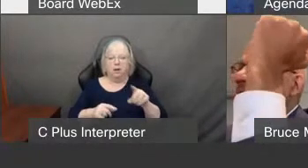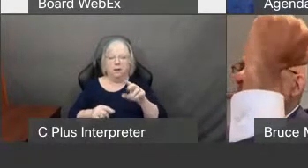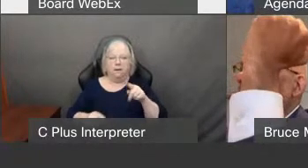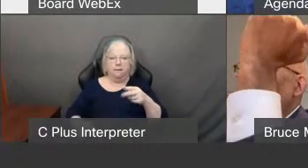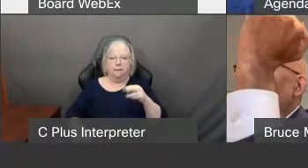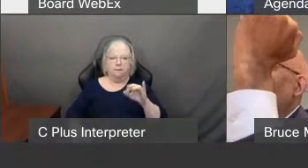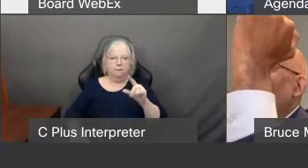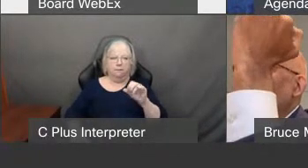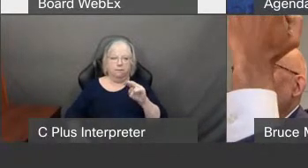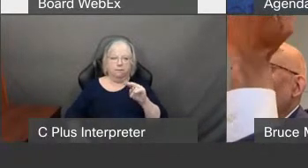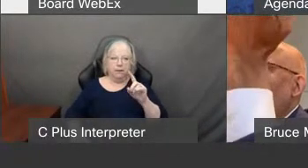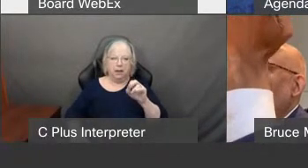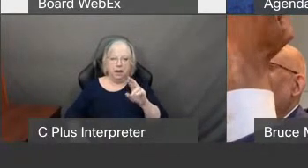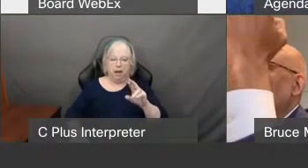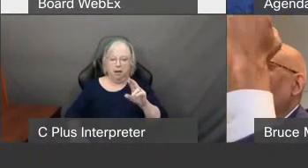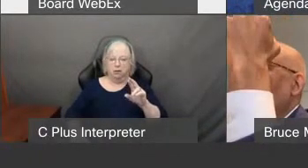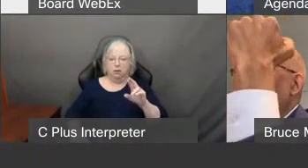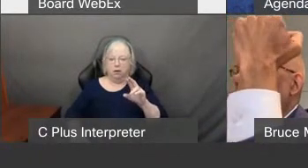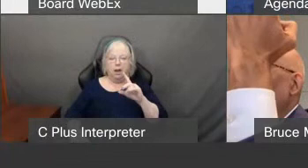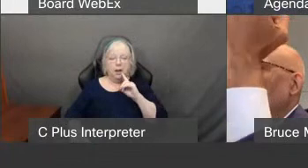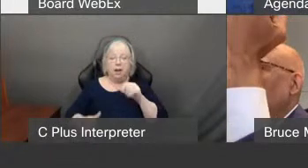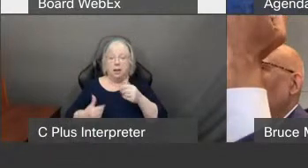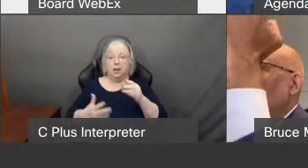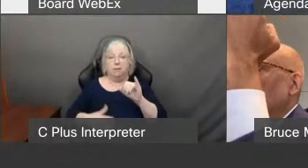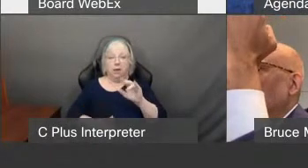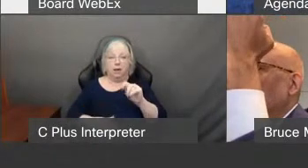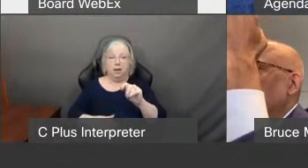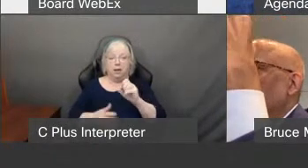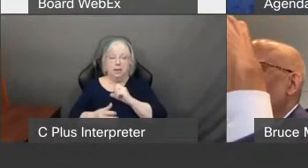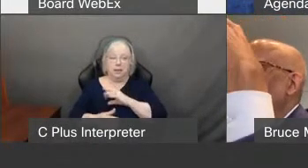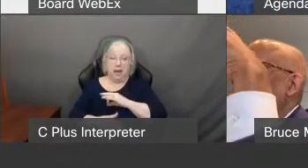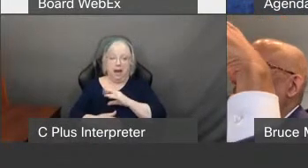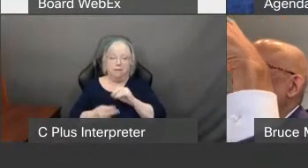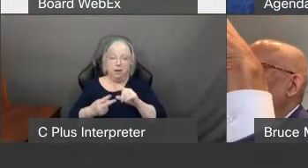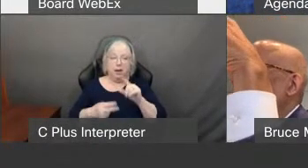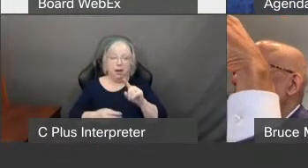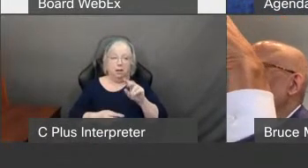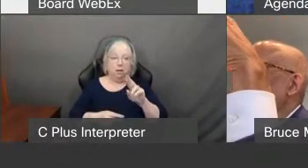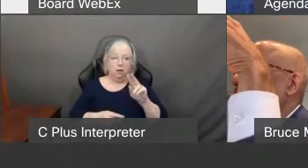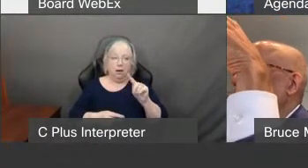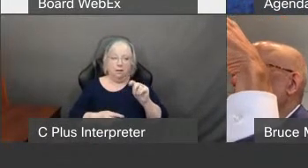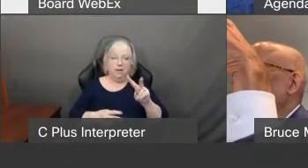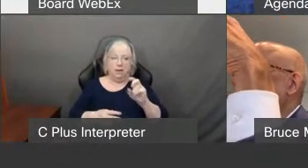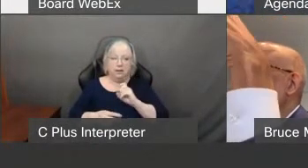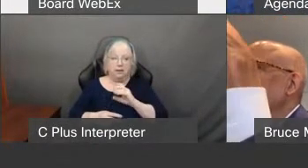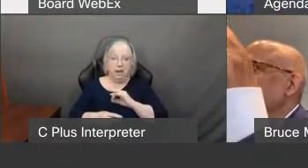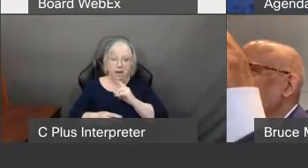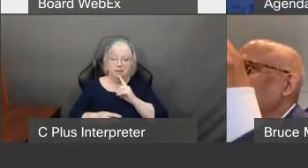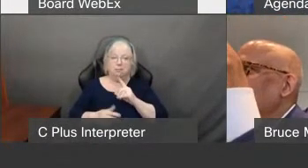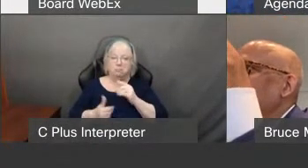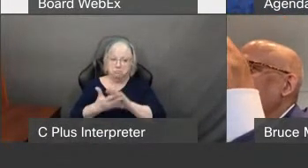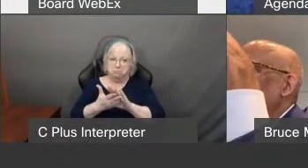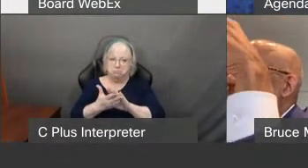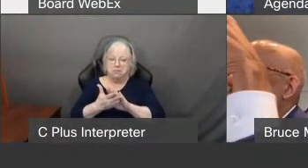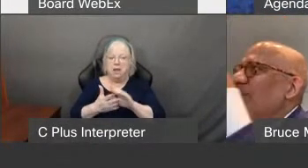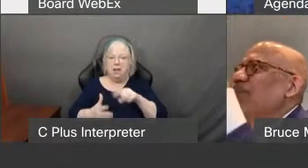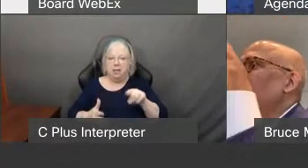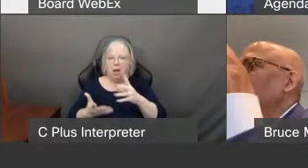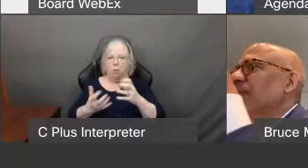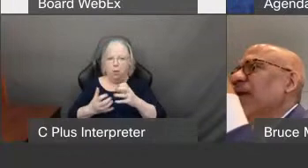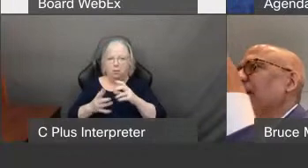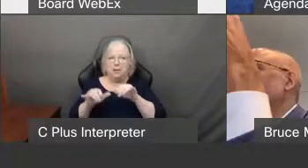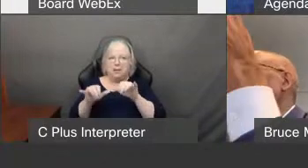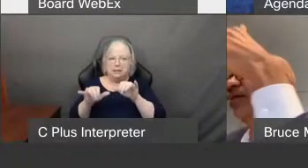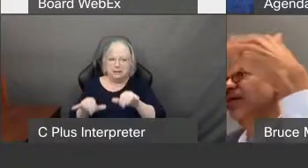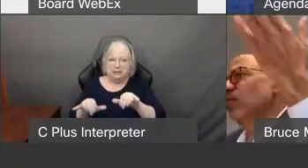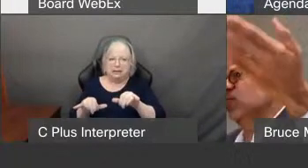and I do give them credit, the IT staff and the LRTV staff. They really want to be somewhere consistent, so we're not